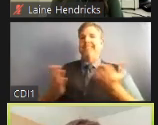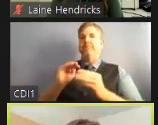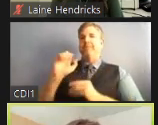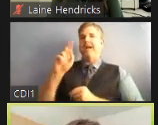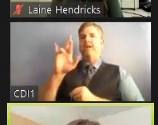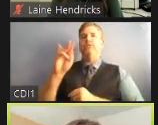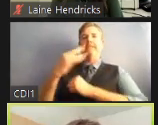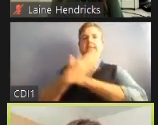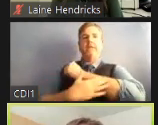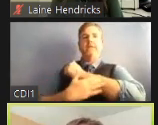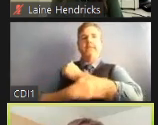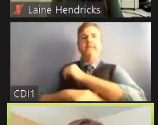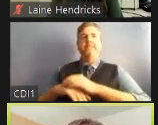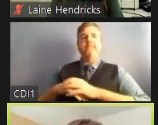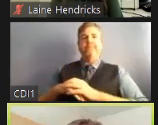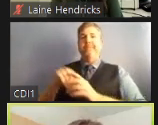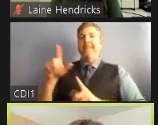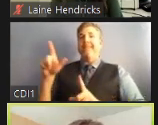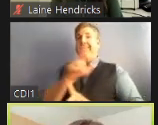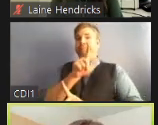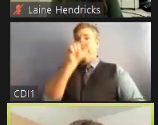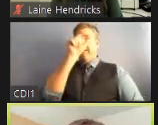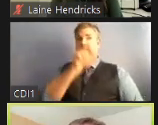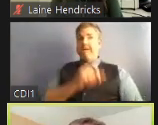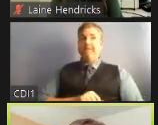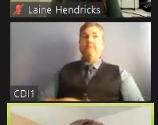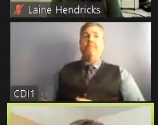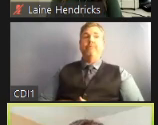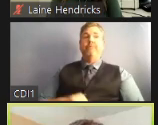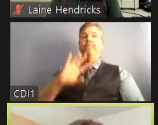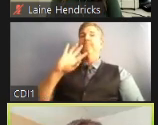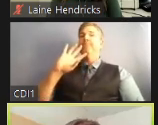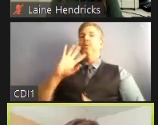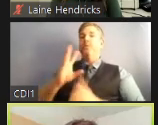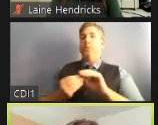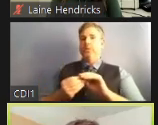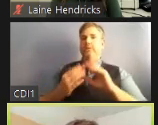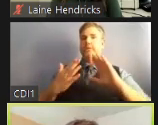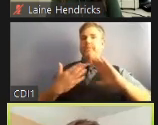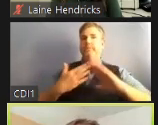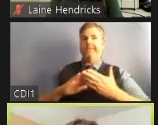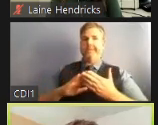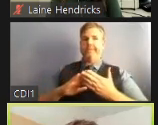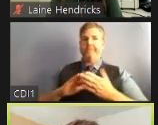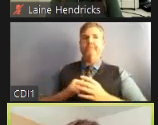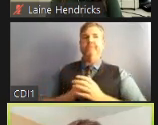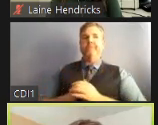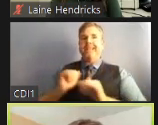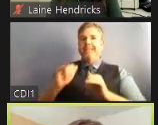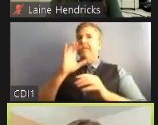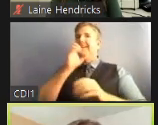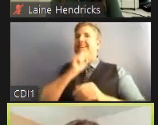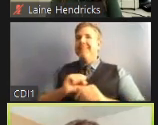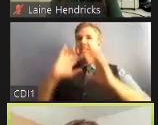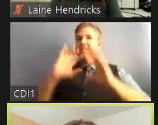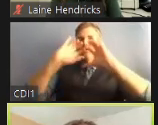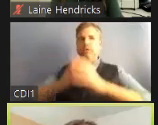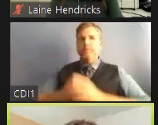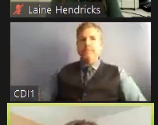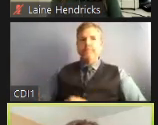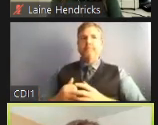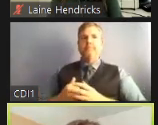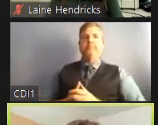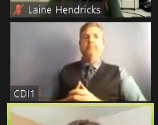column there is our total breakdown of our community by age group, and then hospitalization rates and